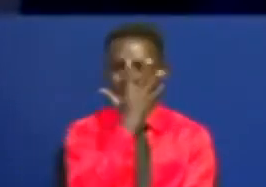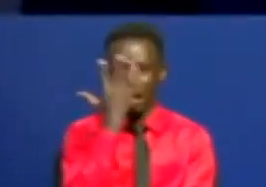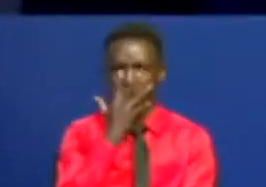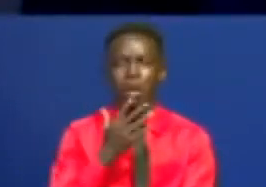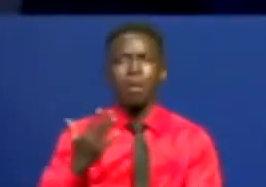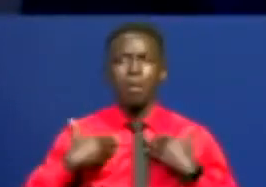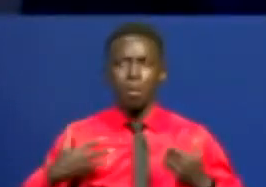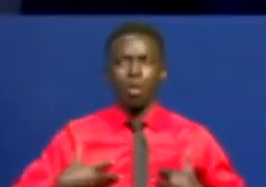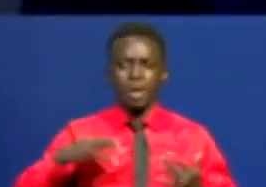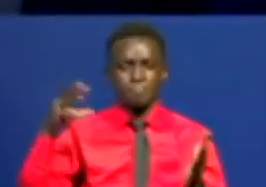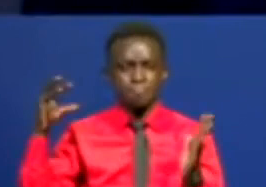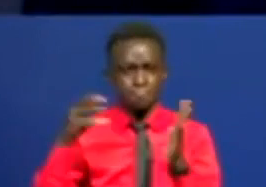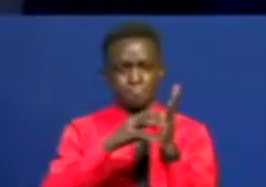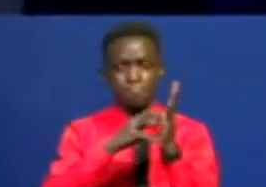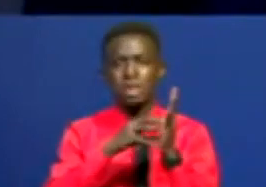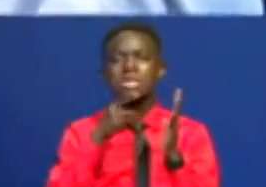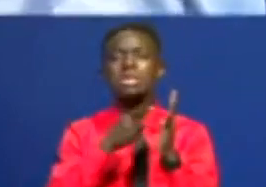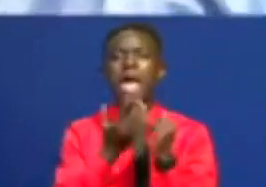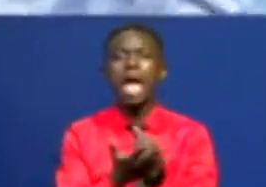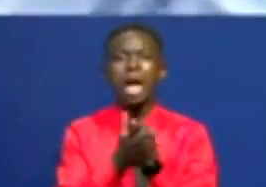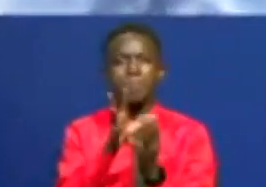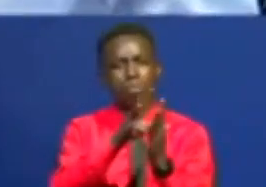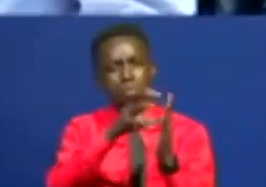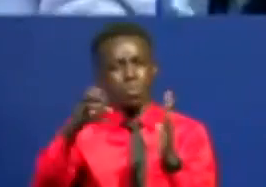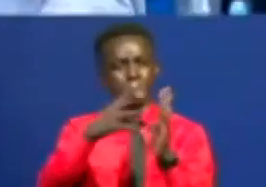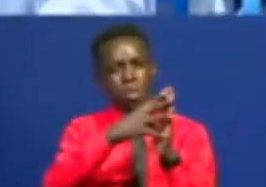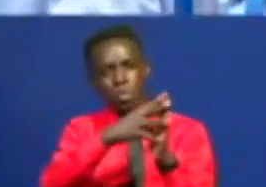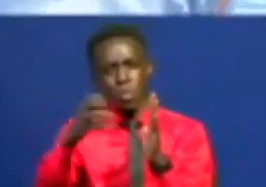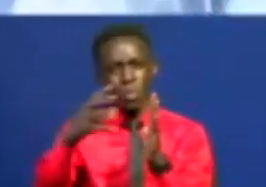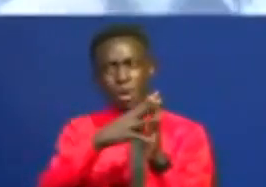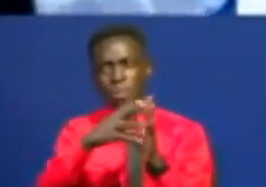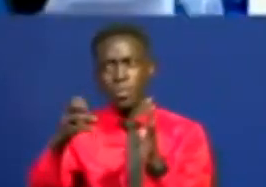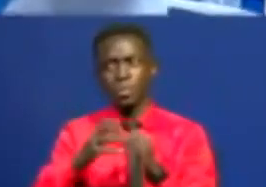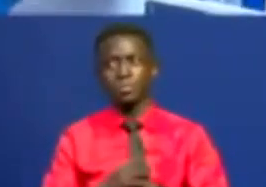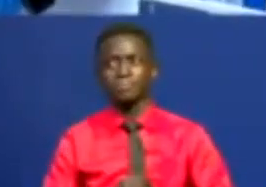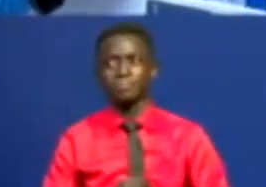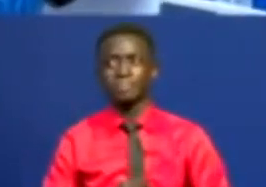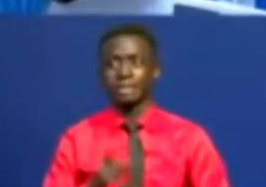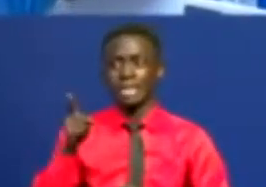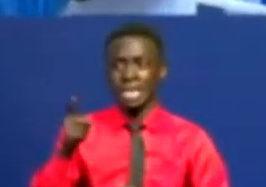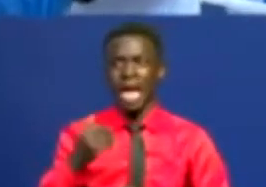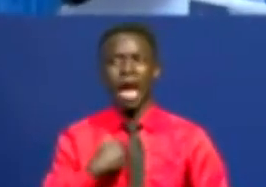for suction. In this therapy, there are two types.